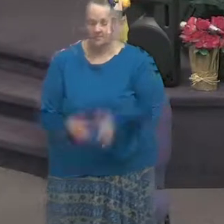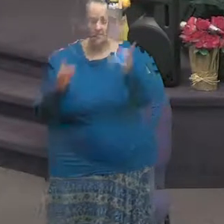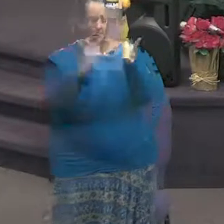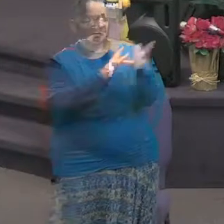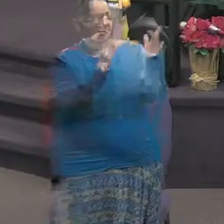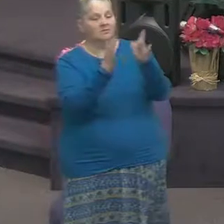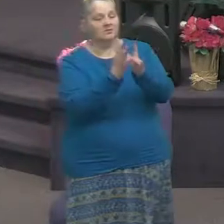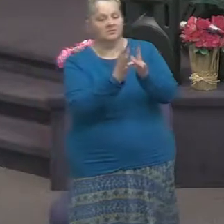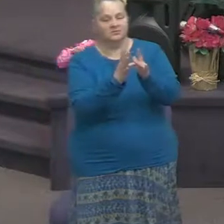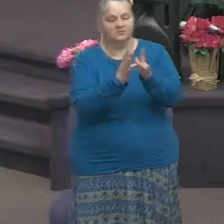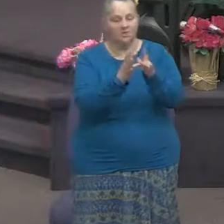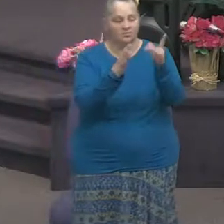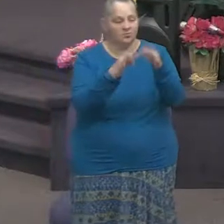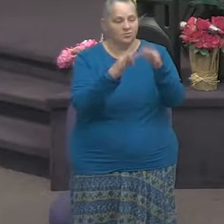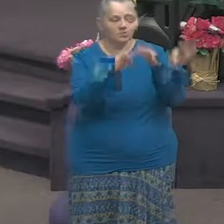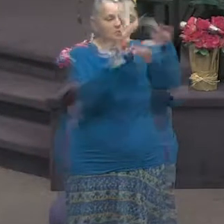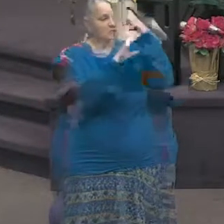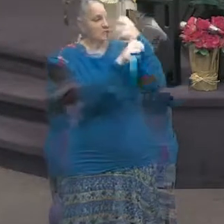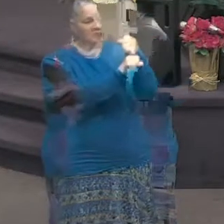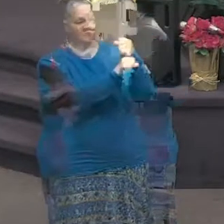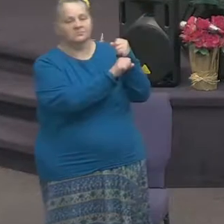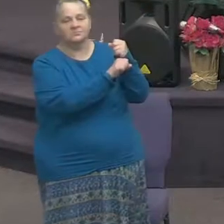is trustworthy.